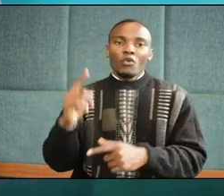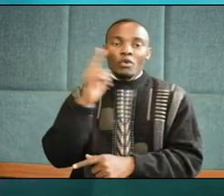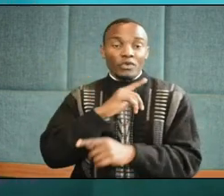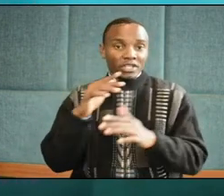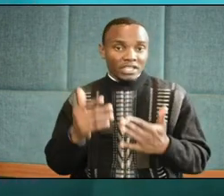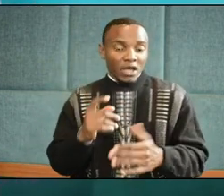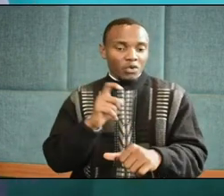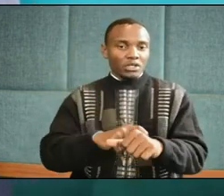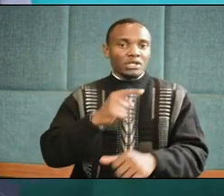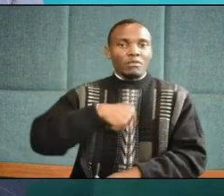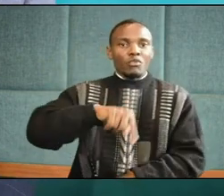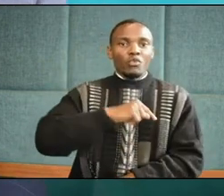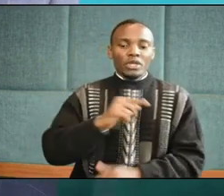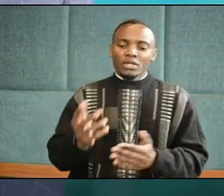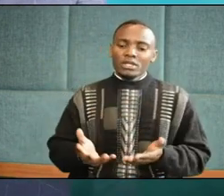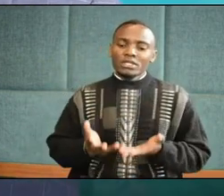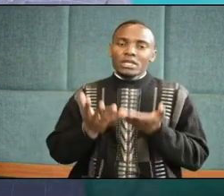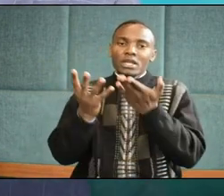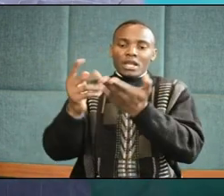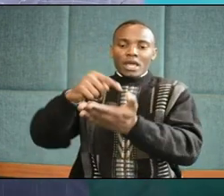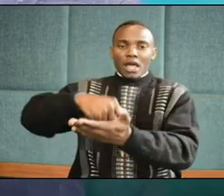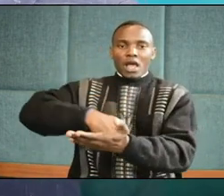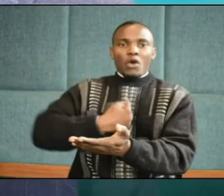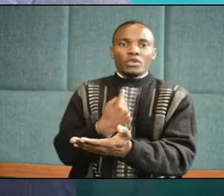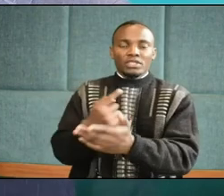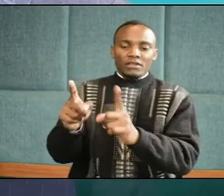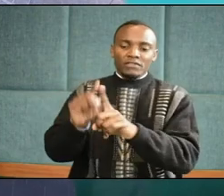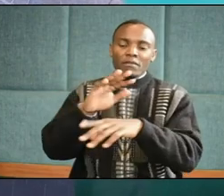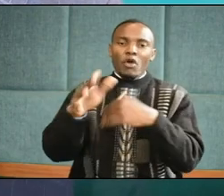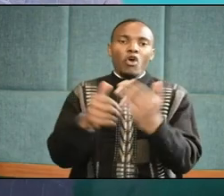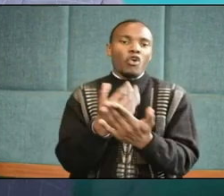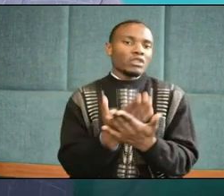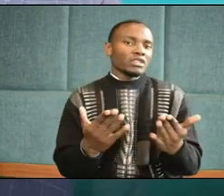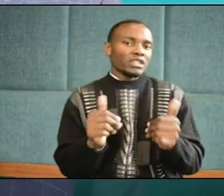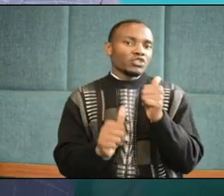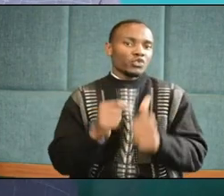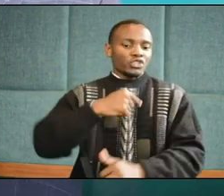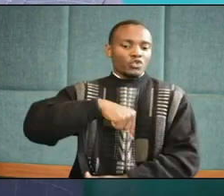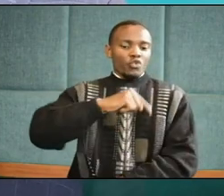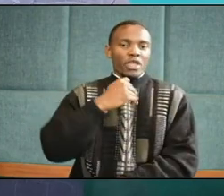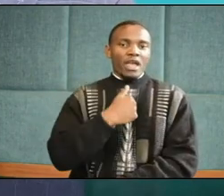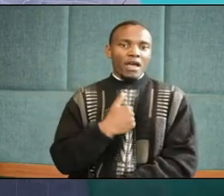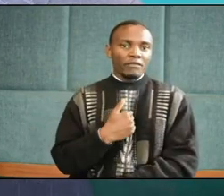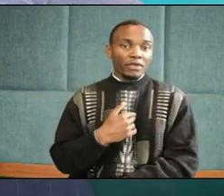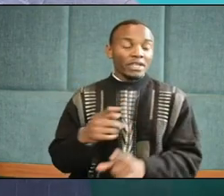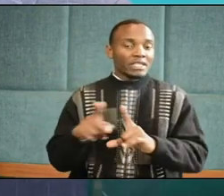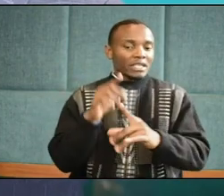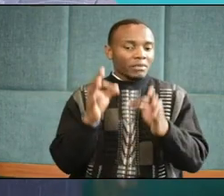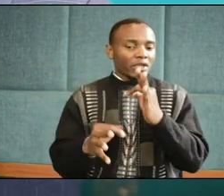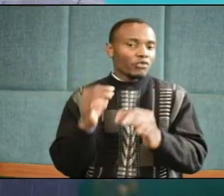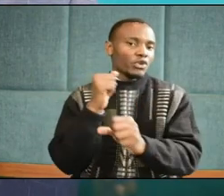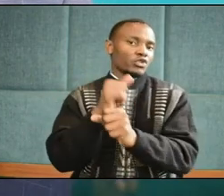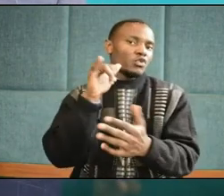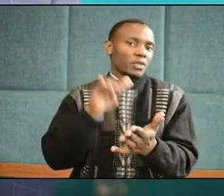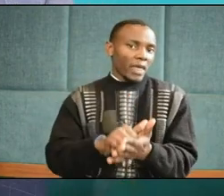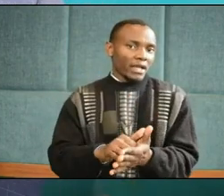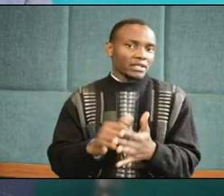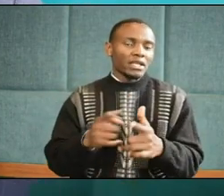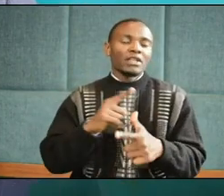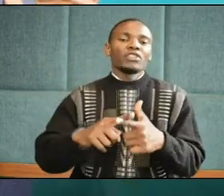we surrender ourselves and all what we have. And we will do this being